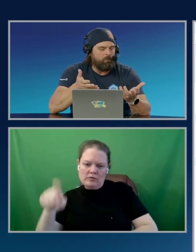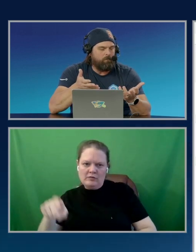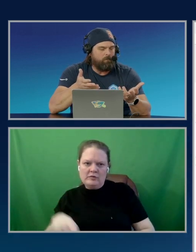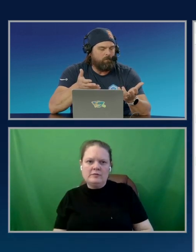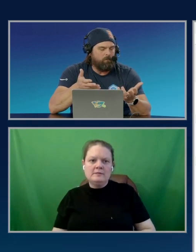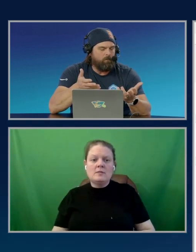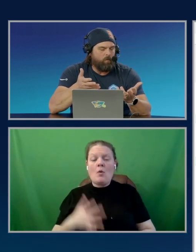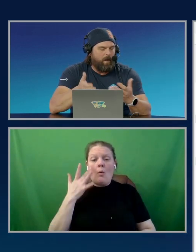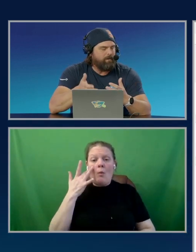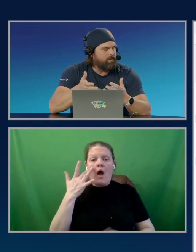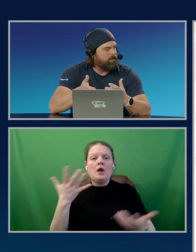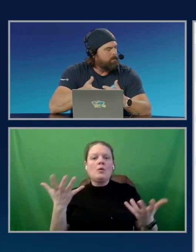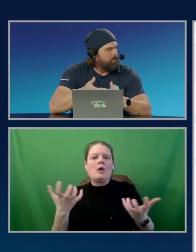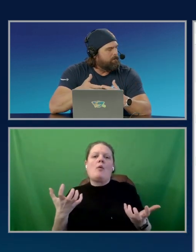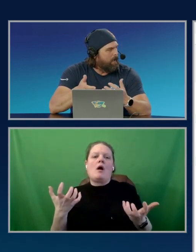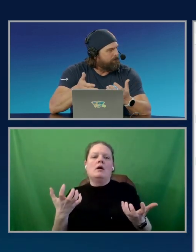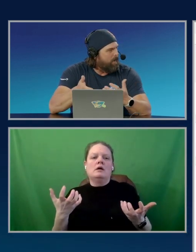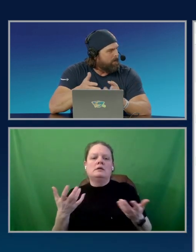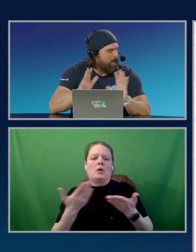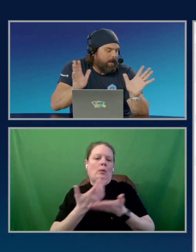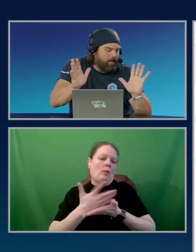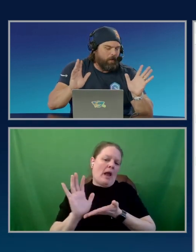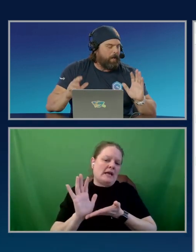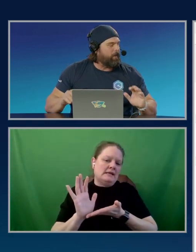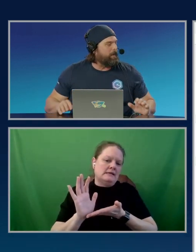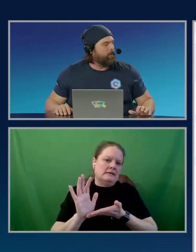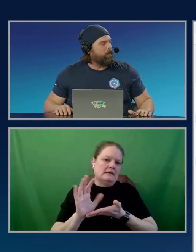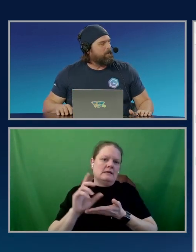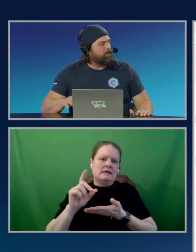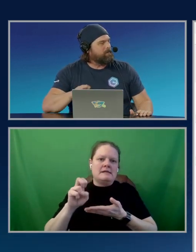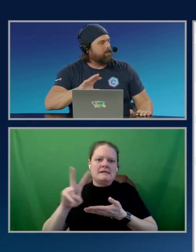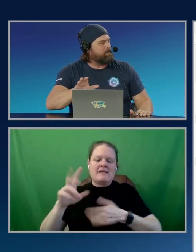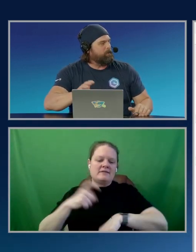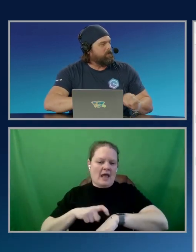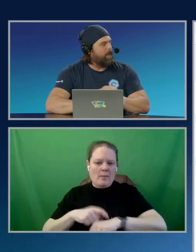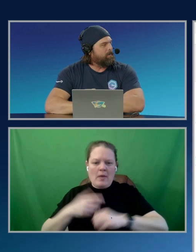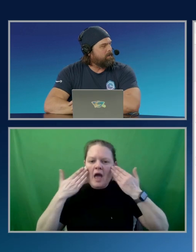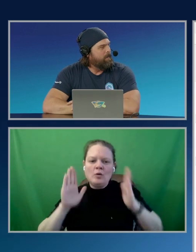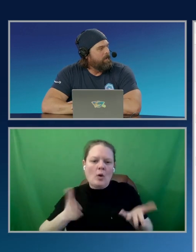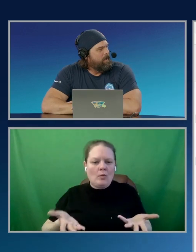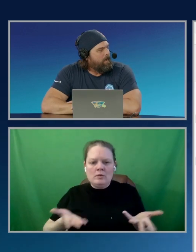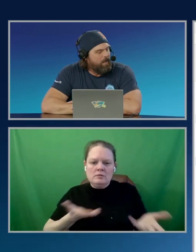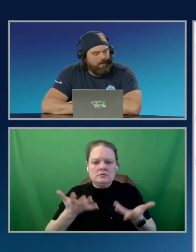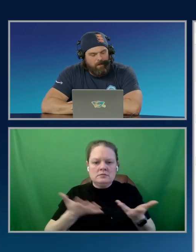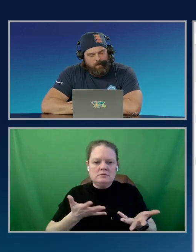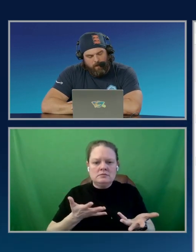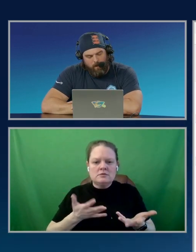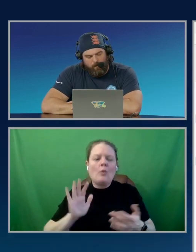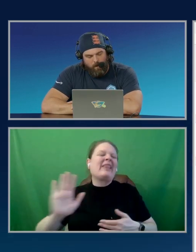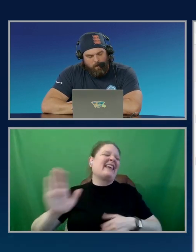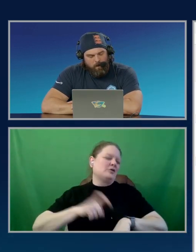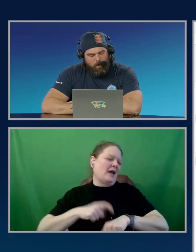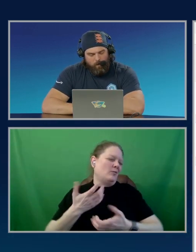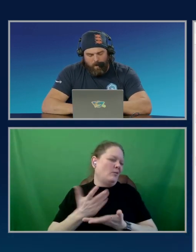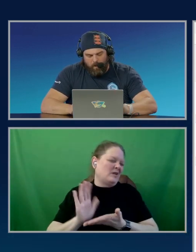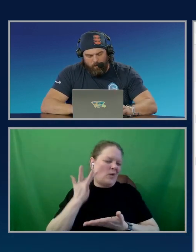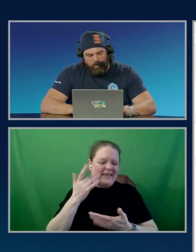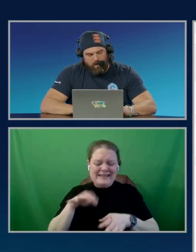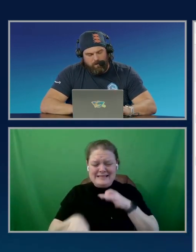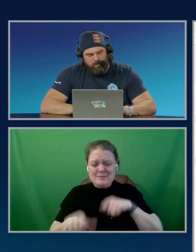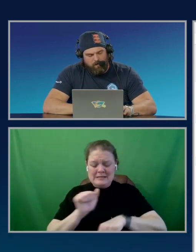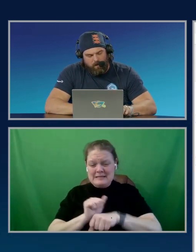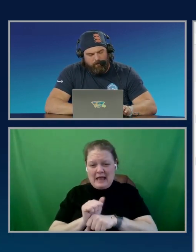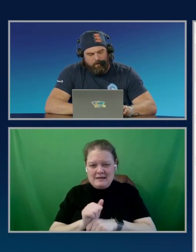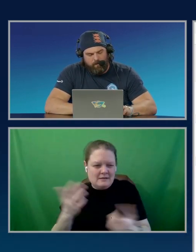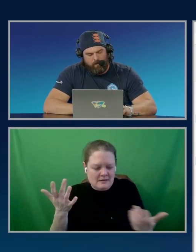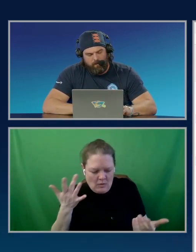to waste dev time? I don't know. Like, this is such a simple task. Right. So why don't we